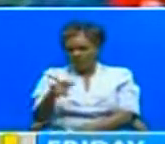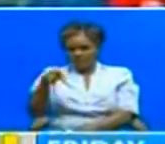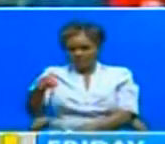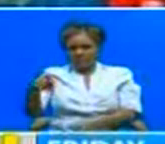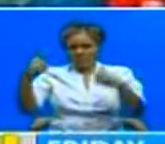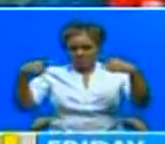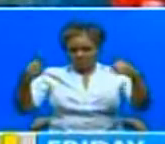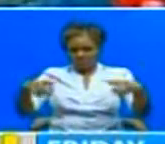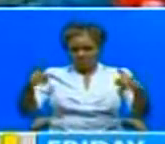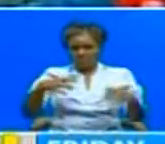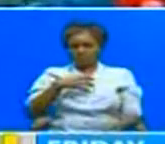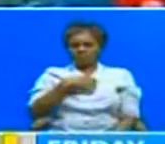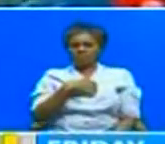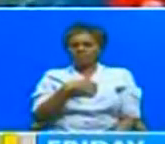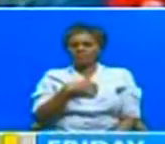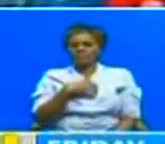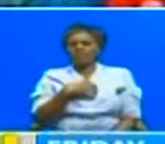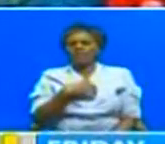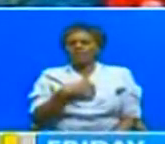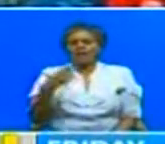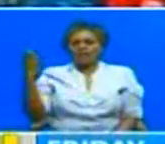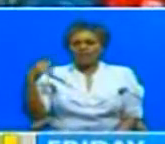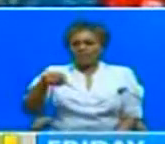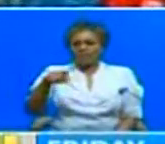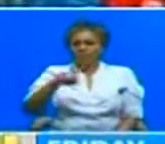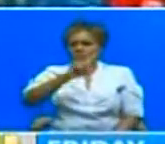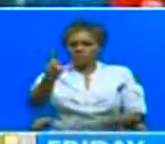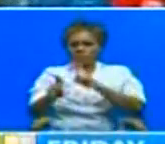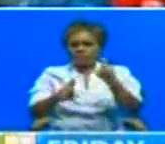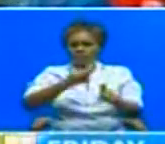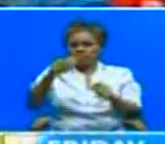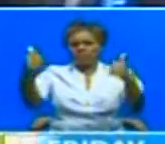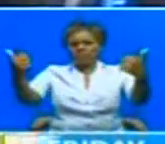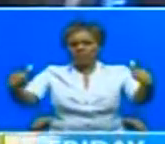successor, retired Major General Gordon Kihalangwa, has not been vetted to succeed her.